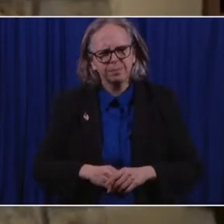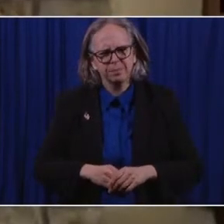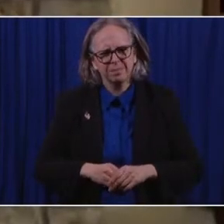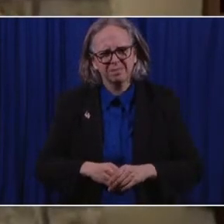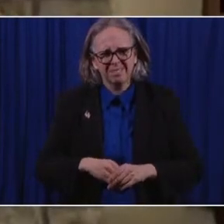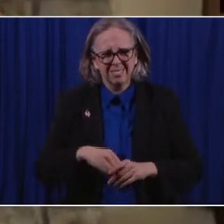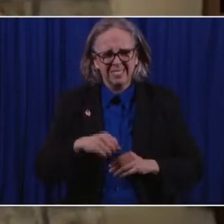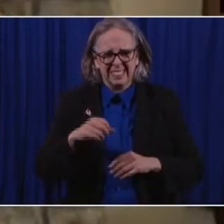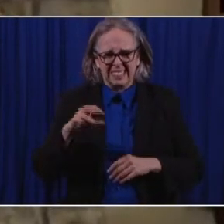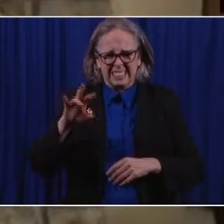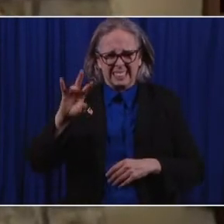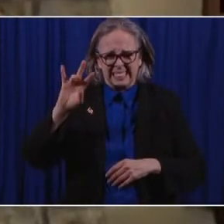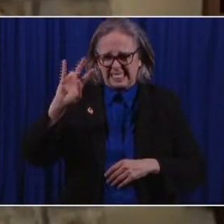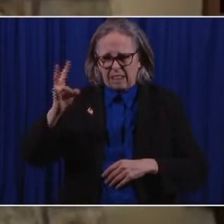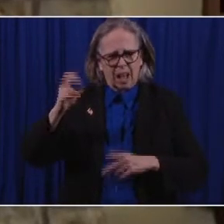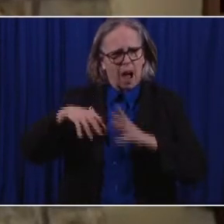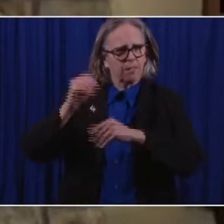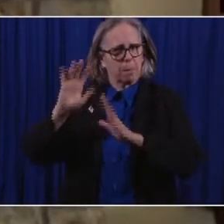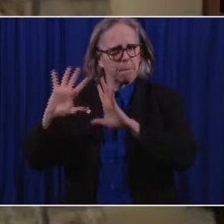in population.